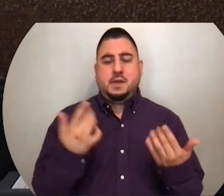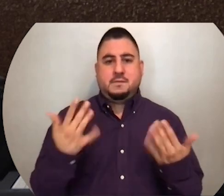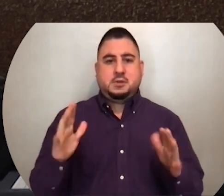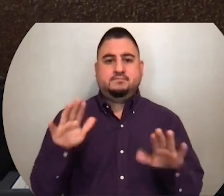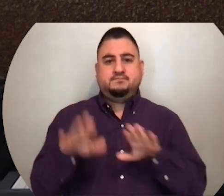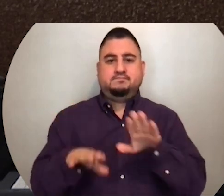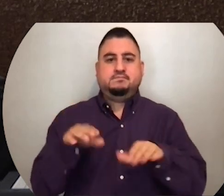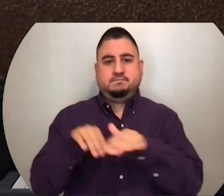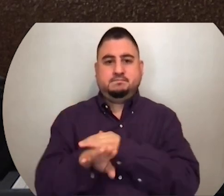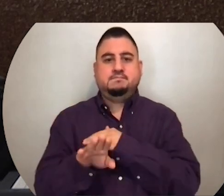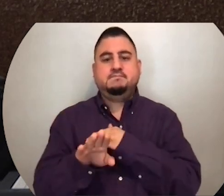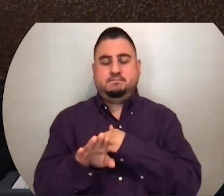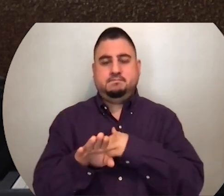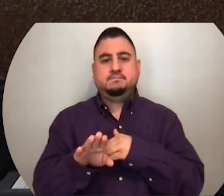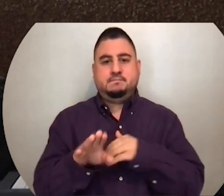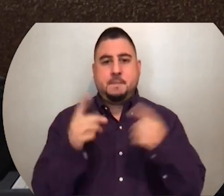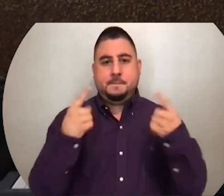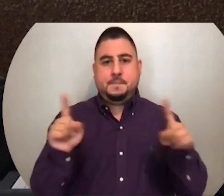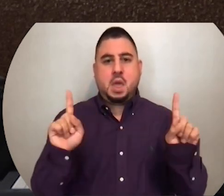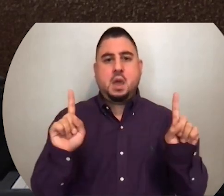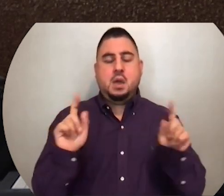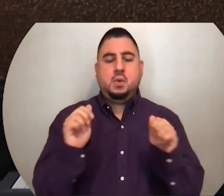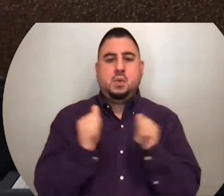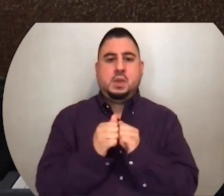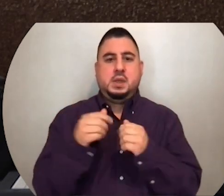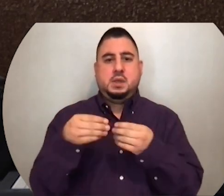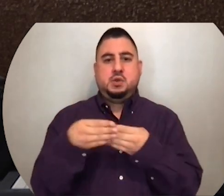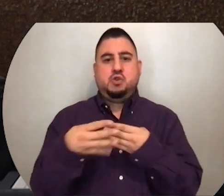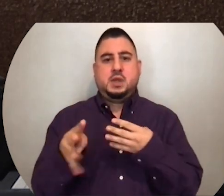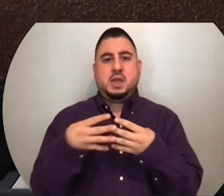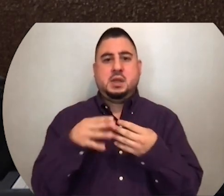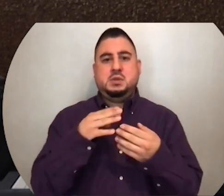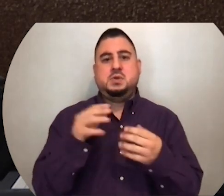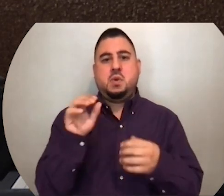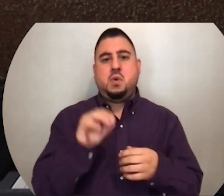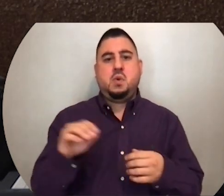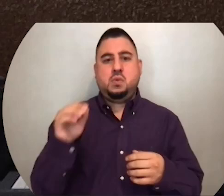set foot within your gates, O